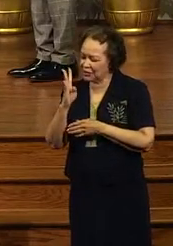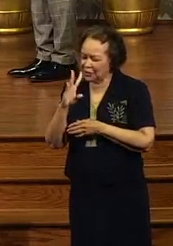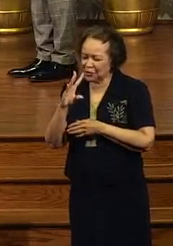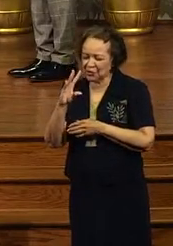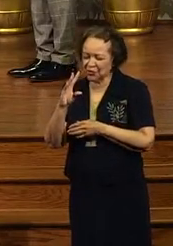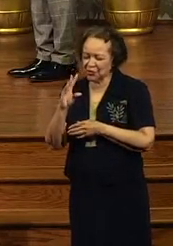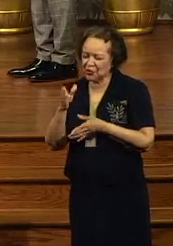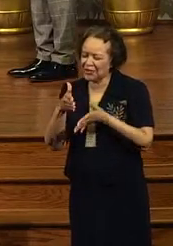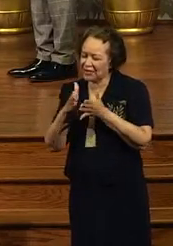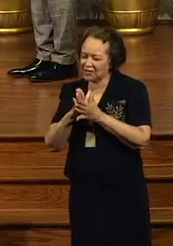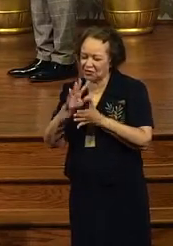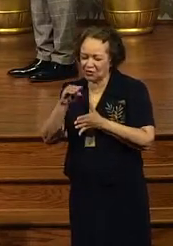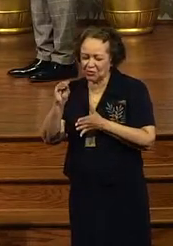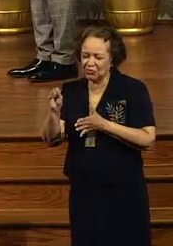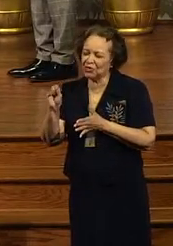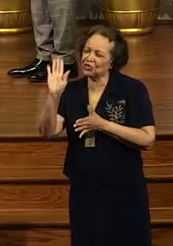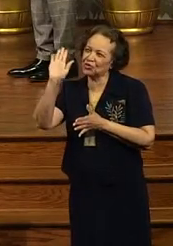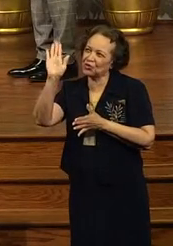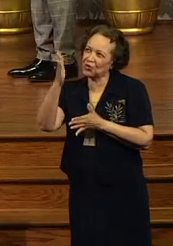Tiffany.